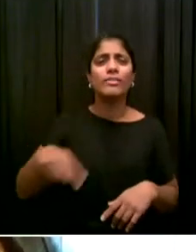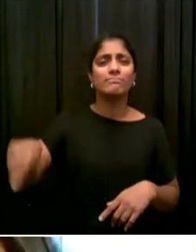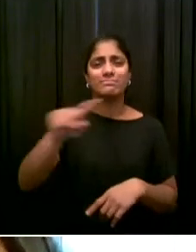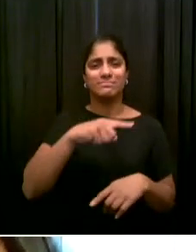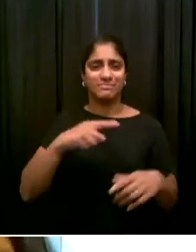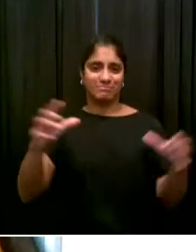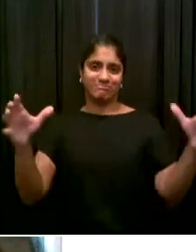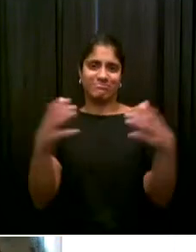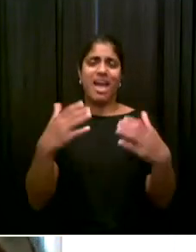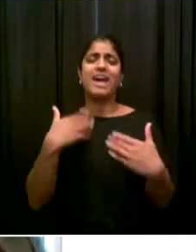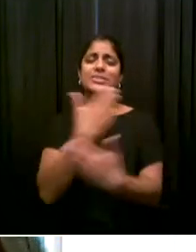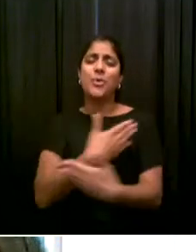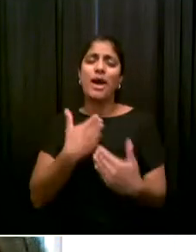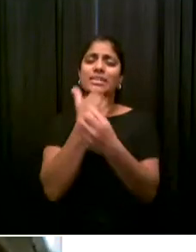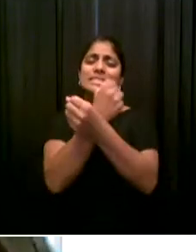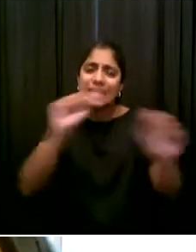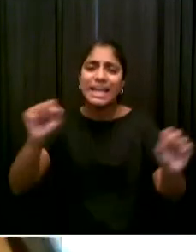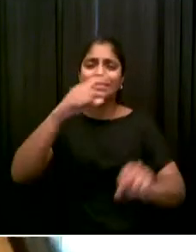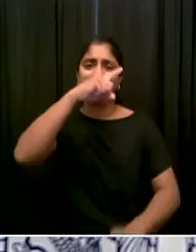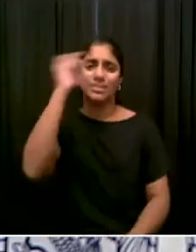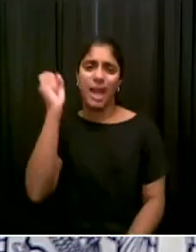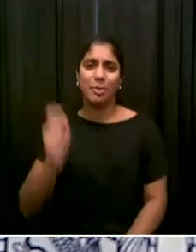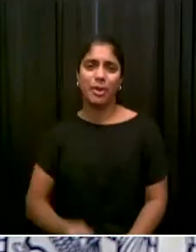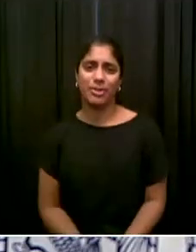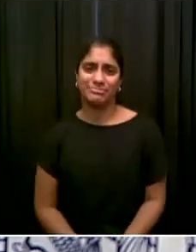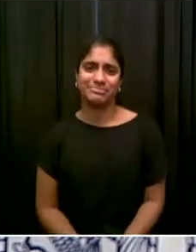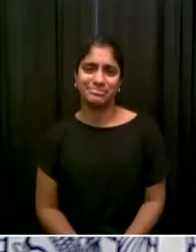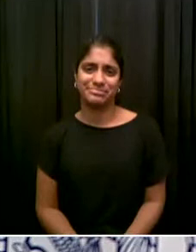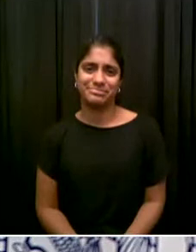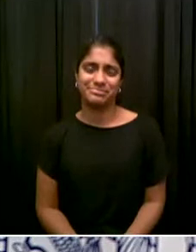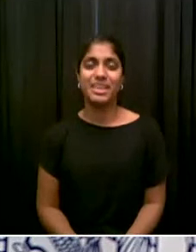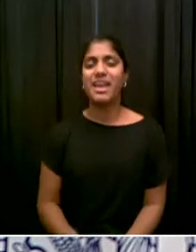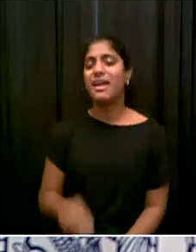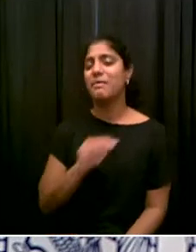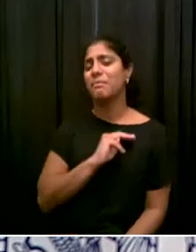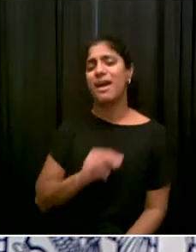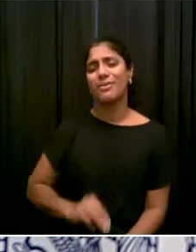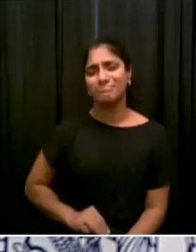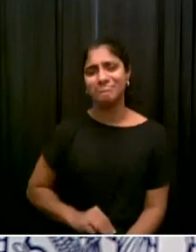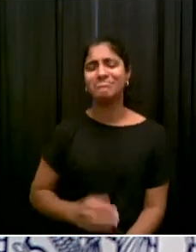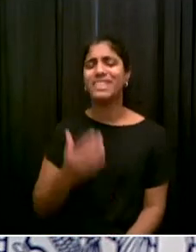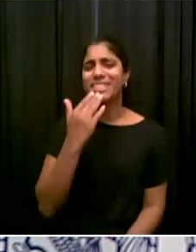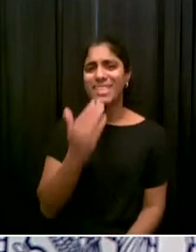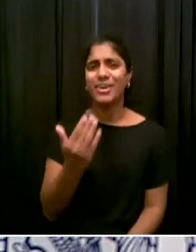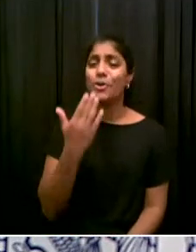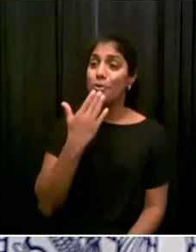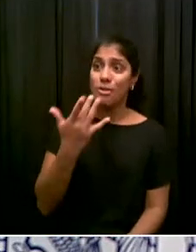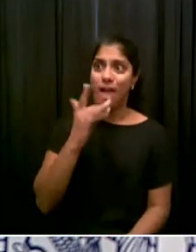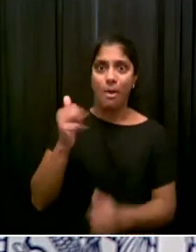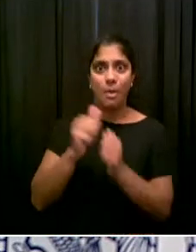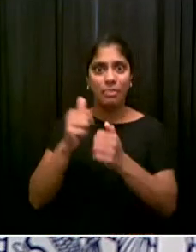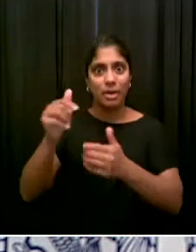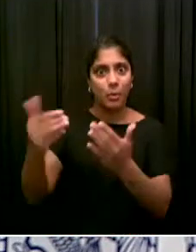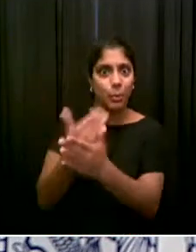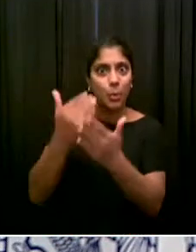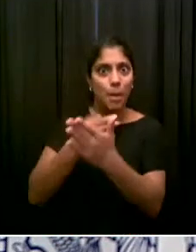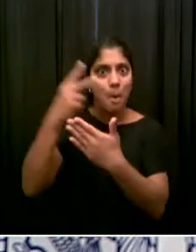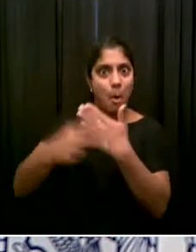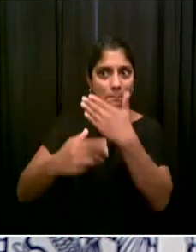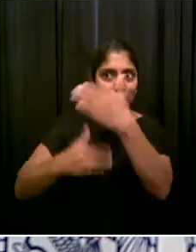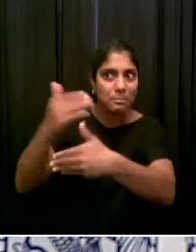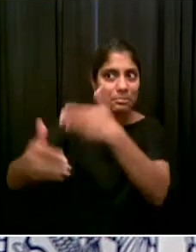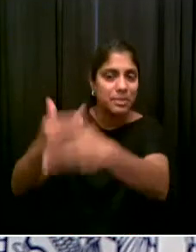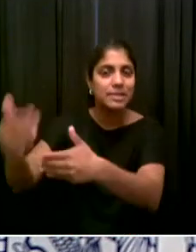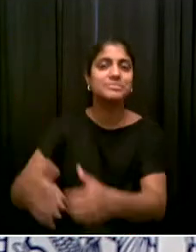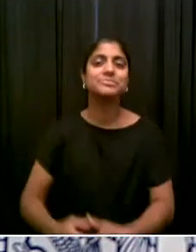ahead. Now, want to hear from a member of the State Assembly. And I want to start by saying a tremendous thank you to David Weprin and every